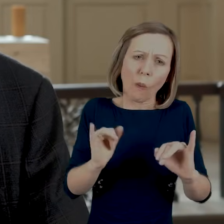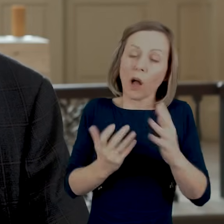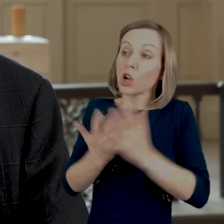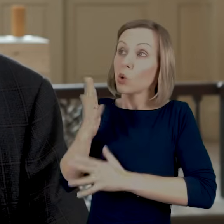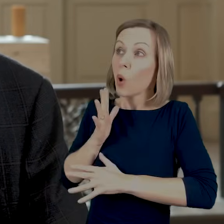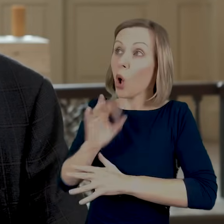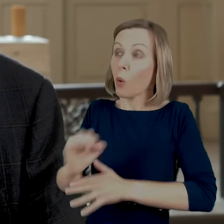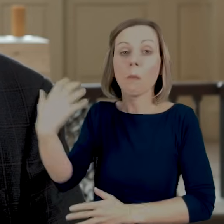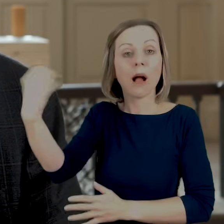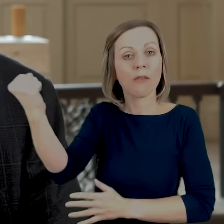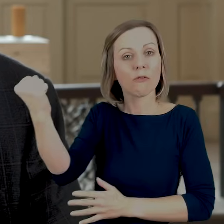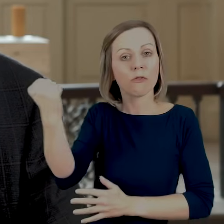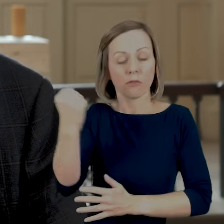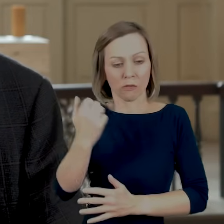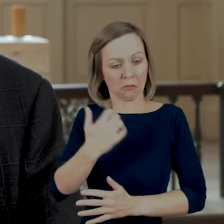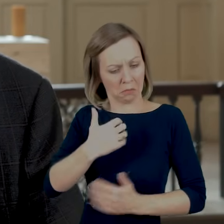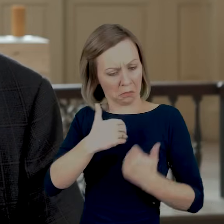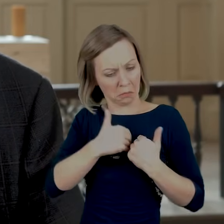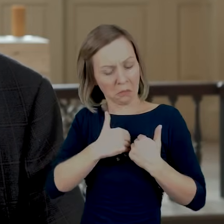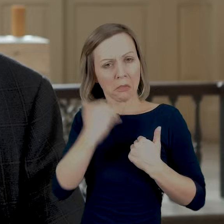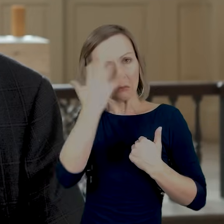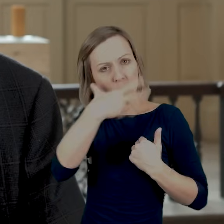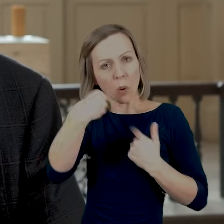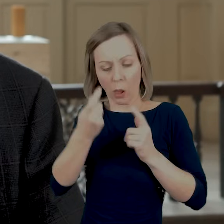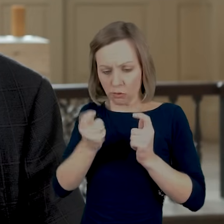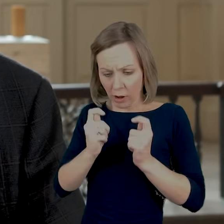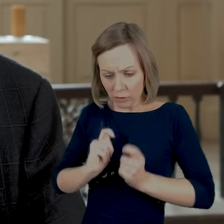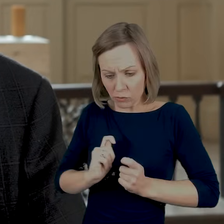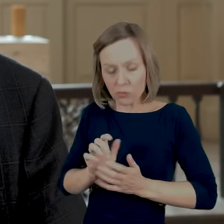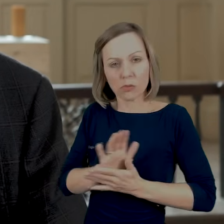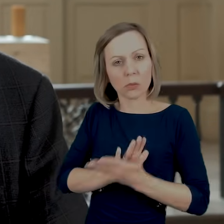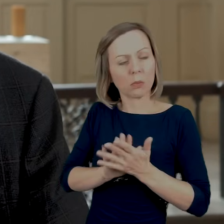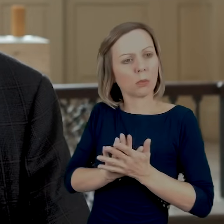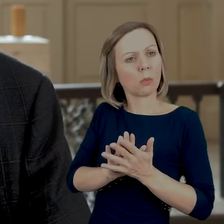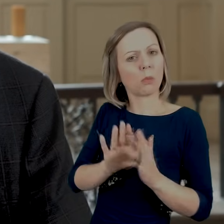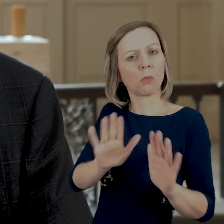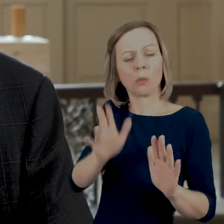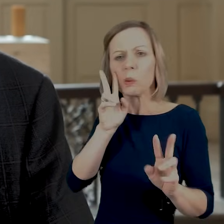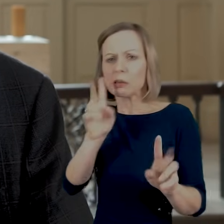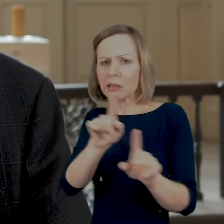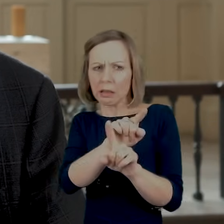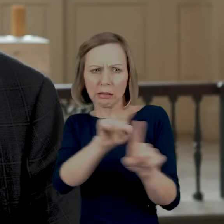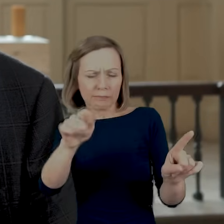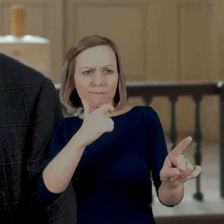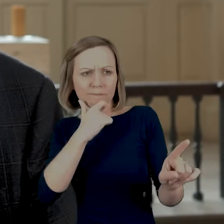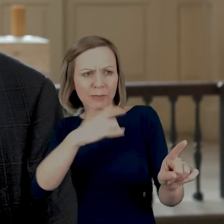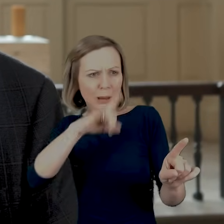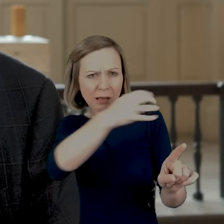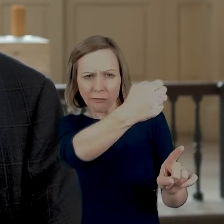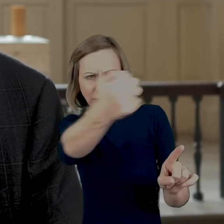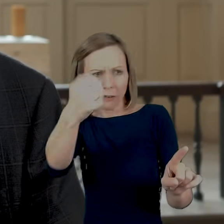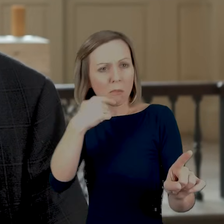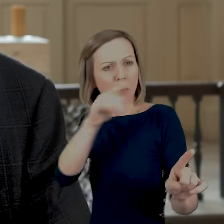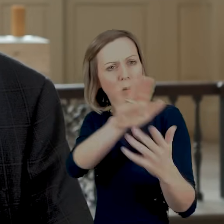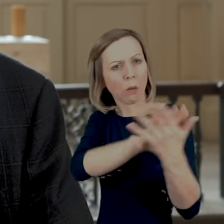in despair people may find a new hope. Change the souls of us all, that we might see through our enemy